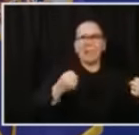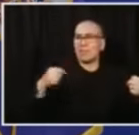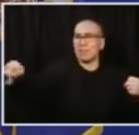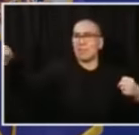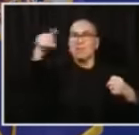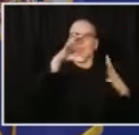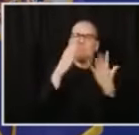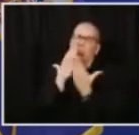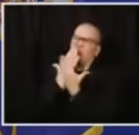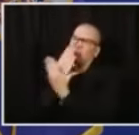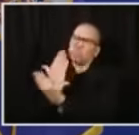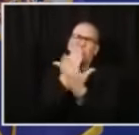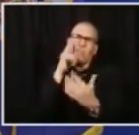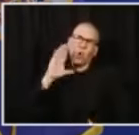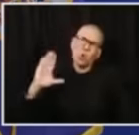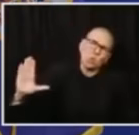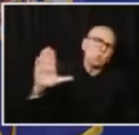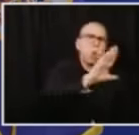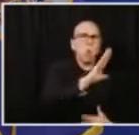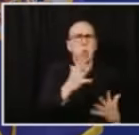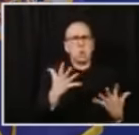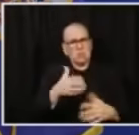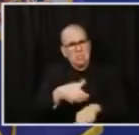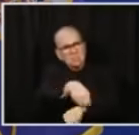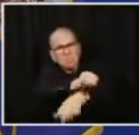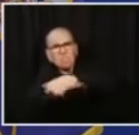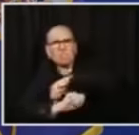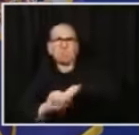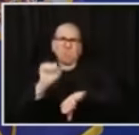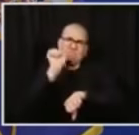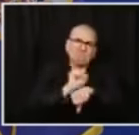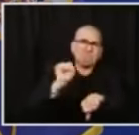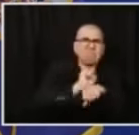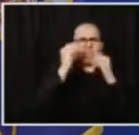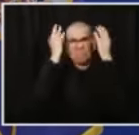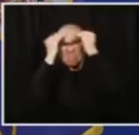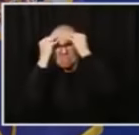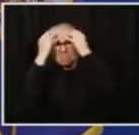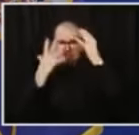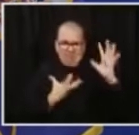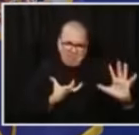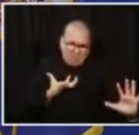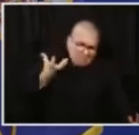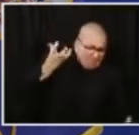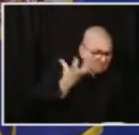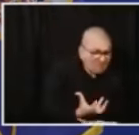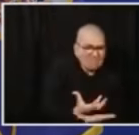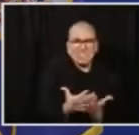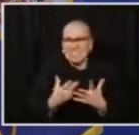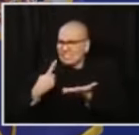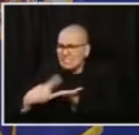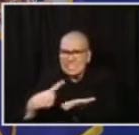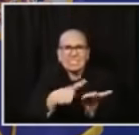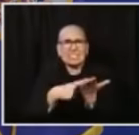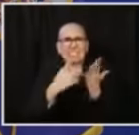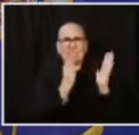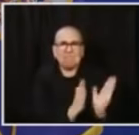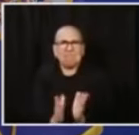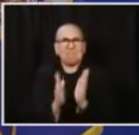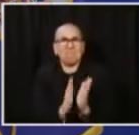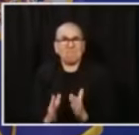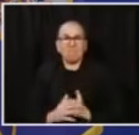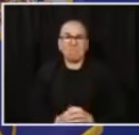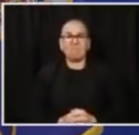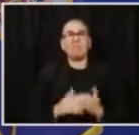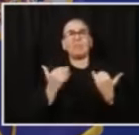bringing just an incredible degree of skill and thoughtfulness to this process. So with that, I will ask Chris Erzman to give you just another